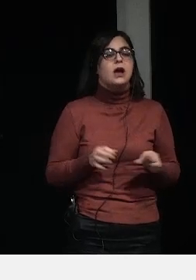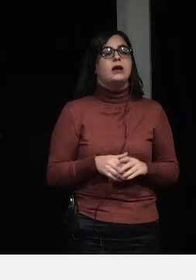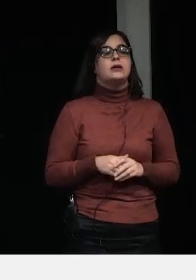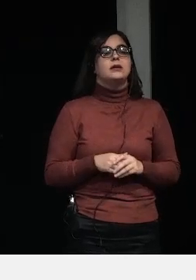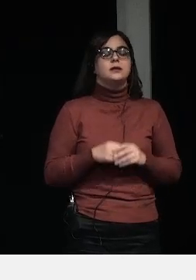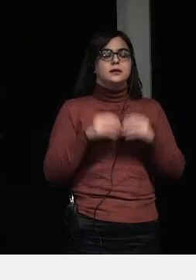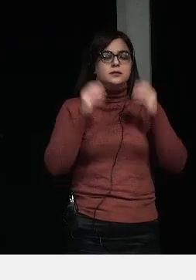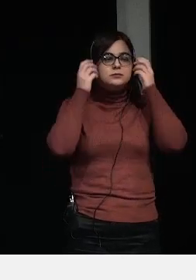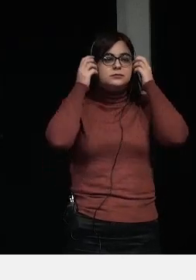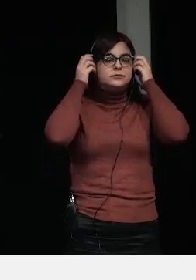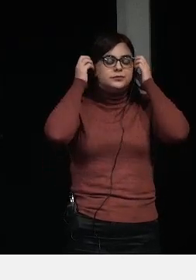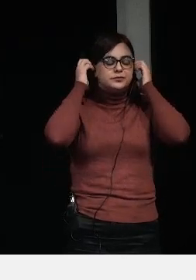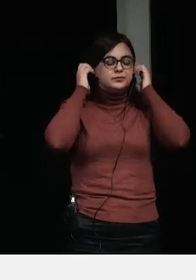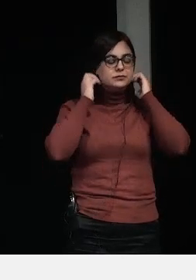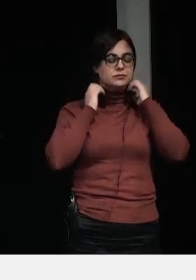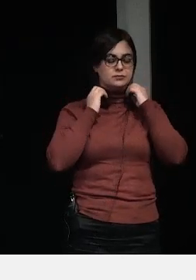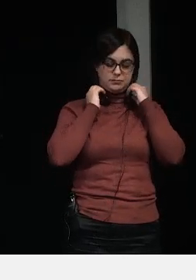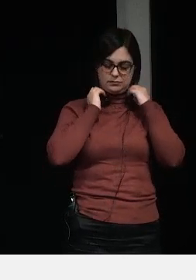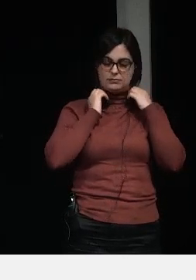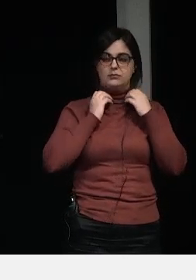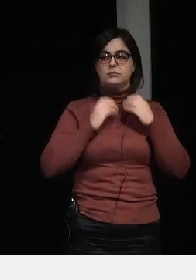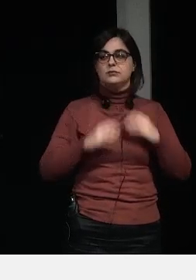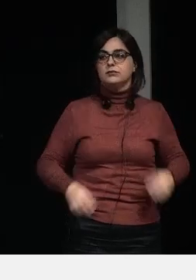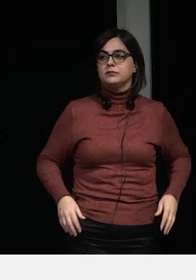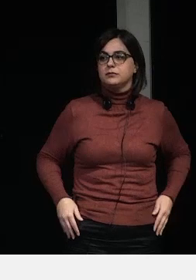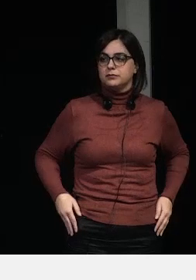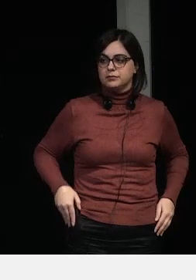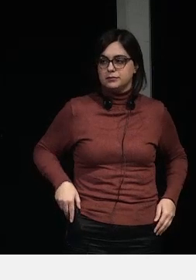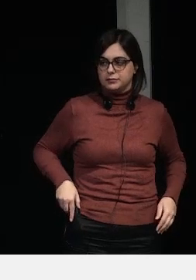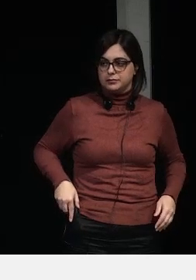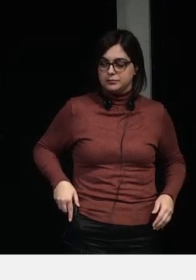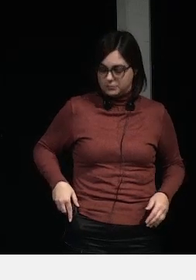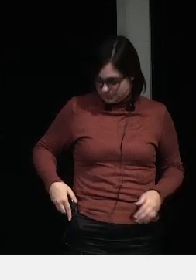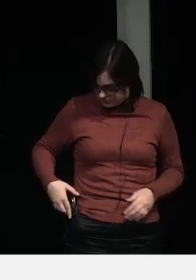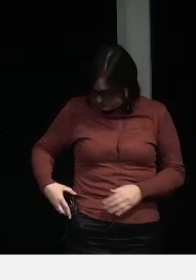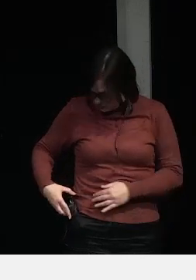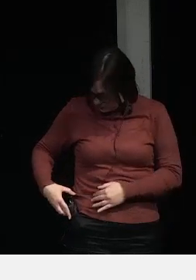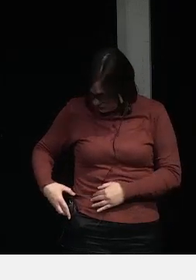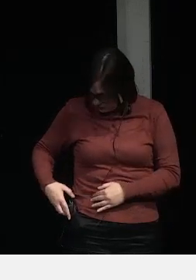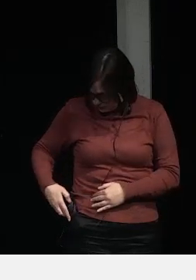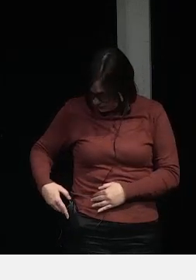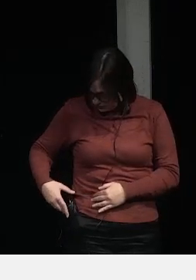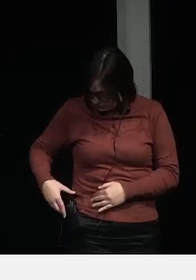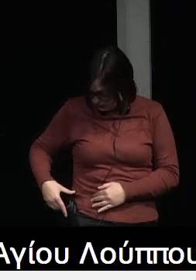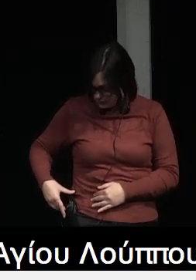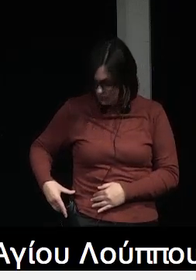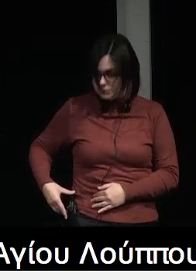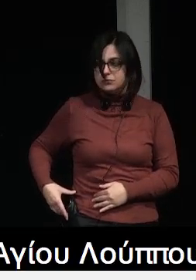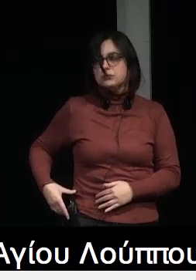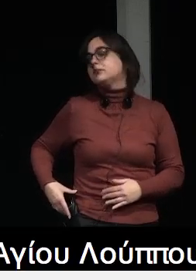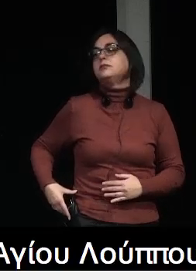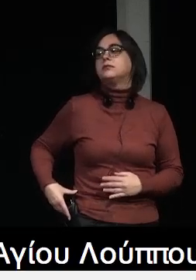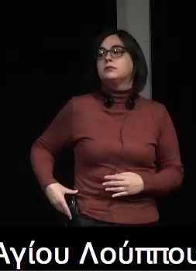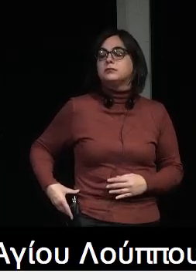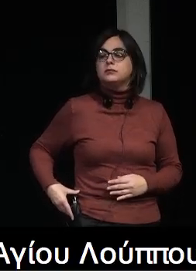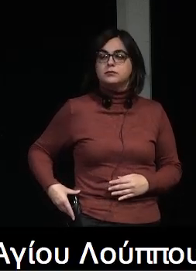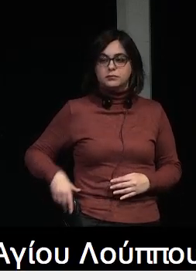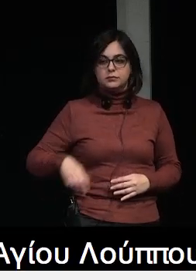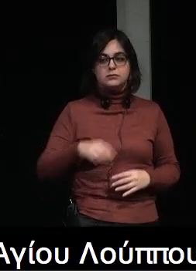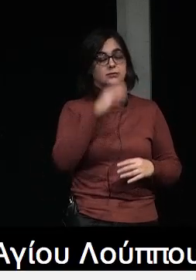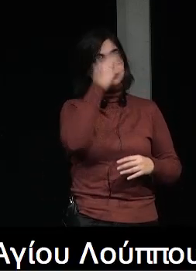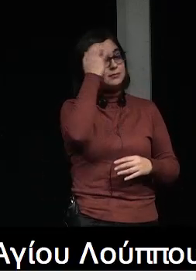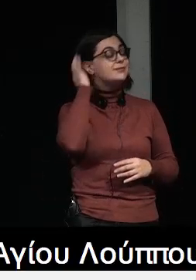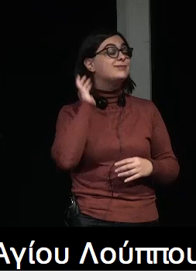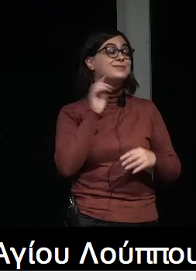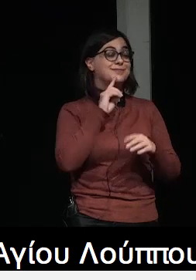any artistical or historical knowledge and background. Implementation. The restorative justice meeting